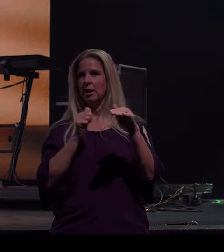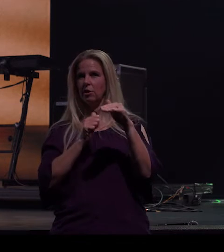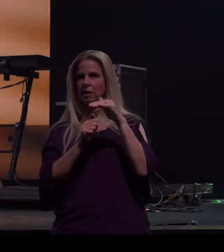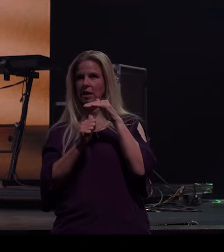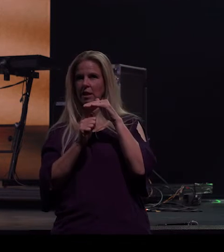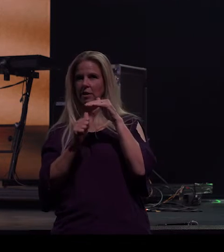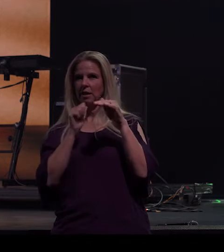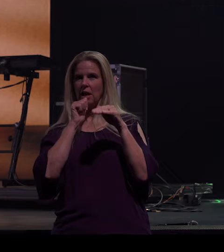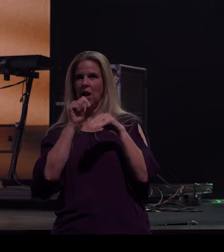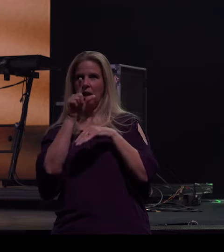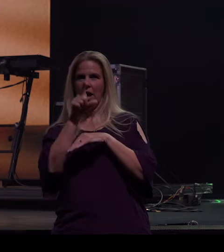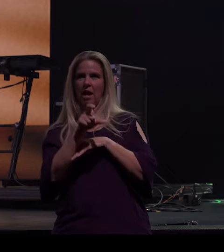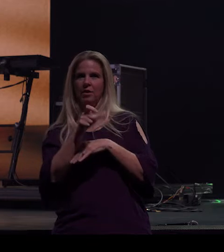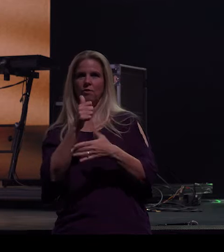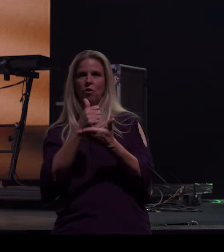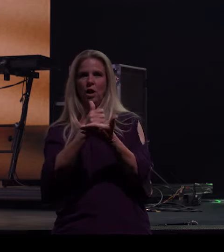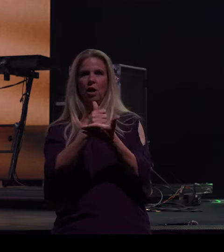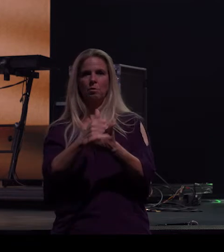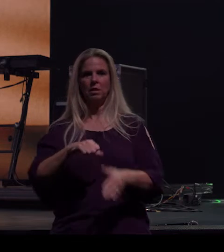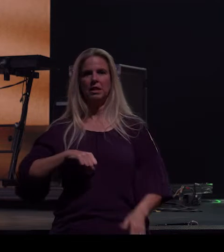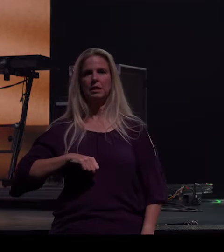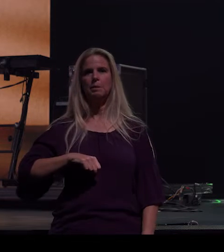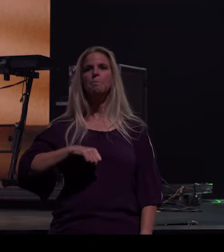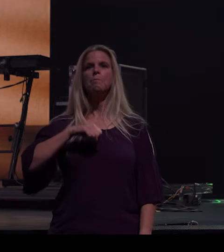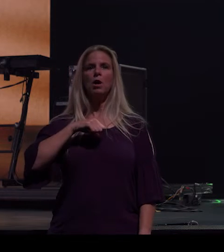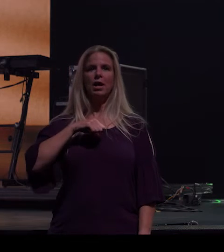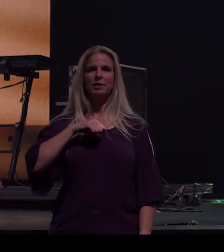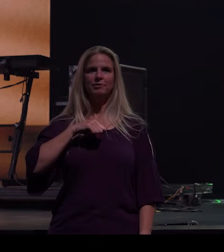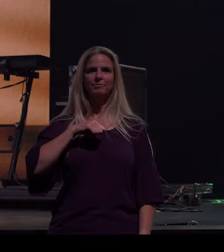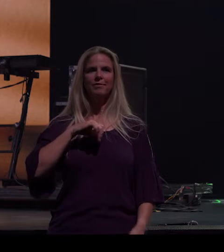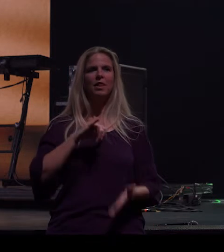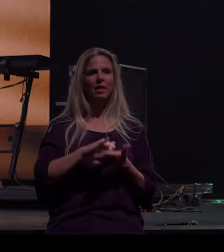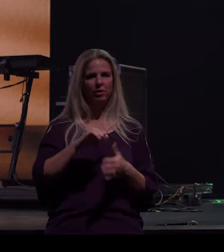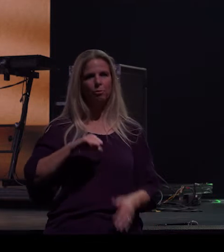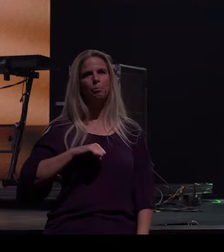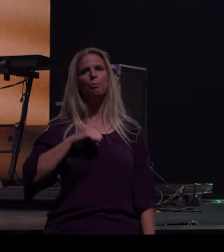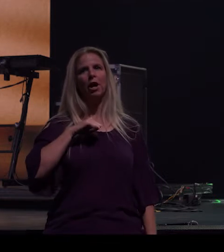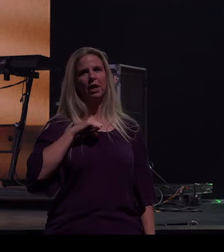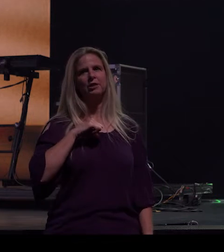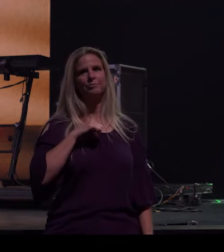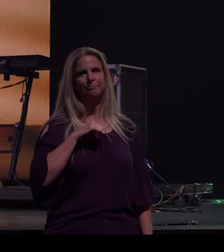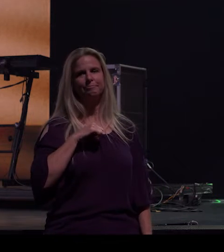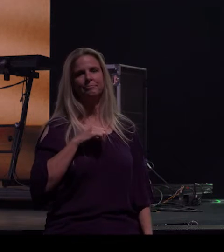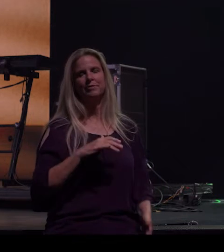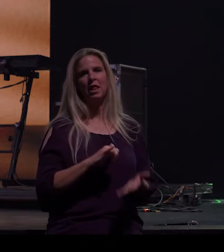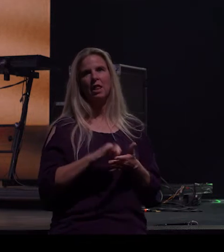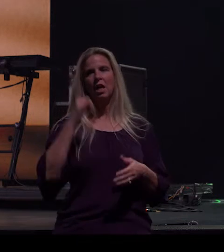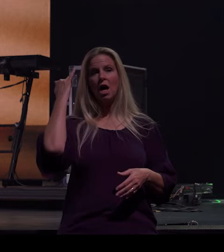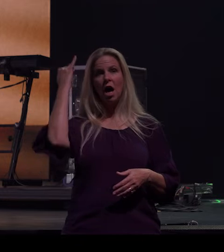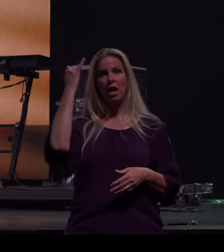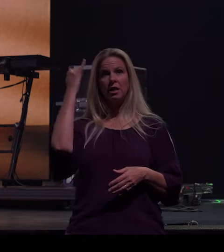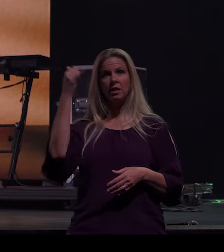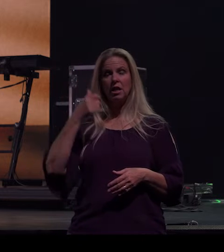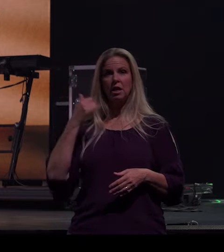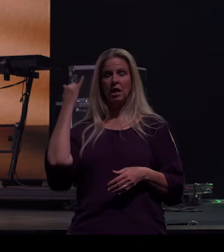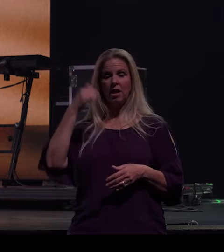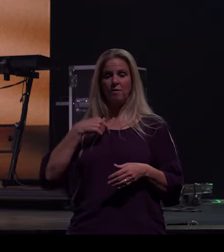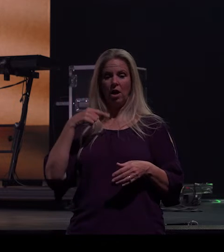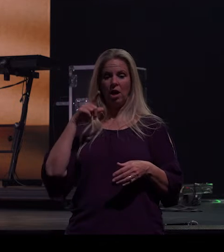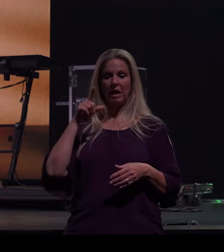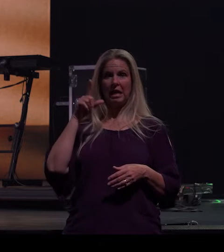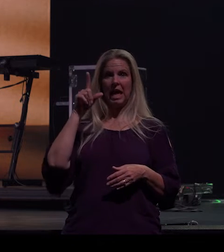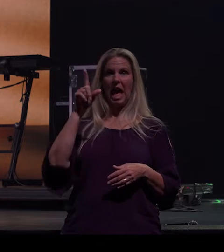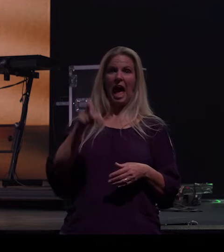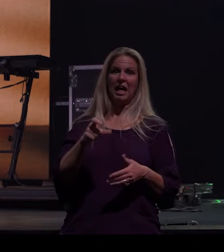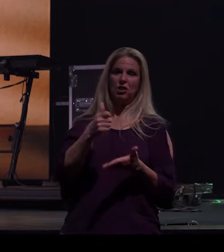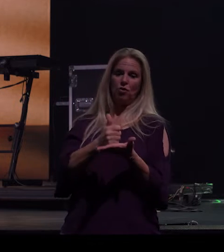help is pride. It's our pride. It's simply the idea that if I ask for help,